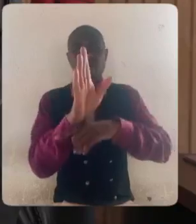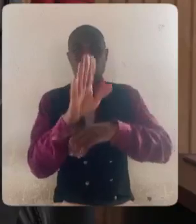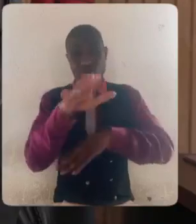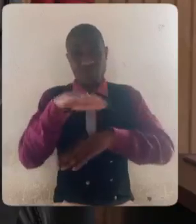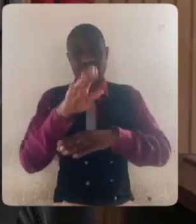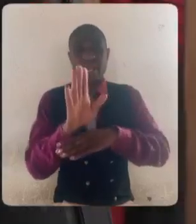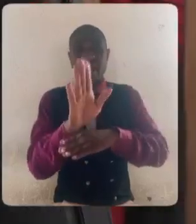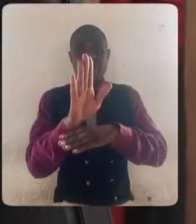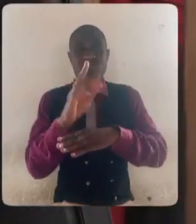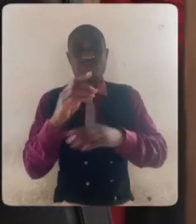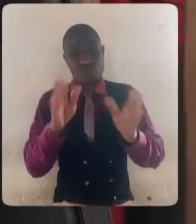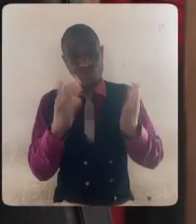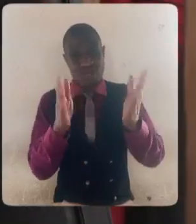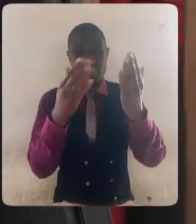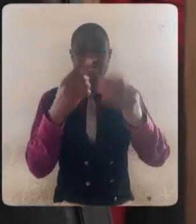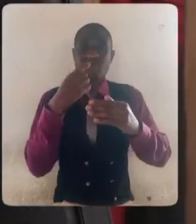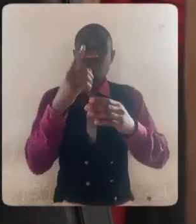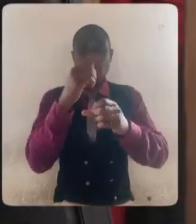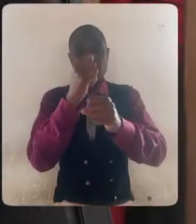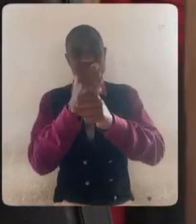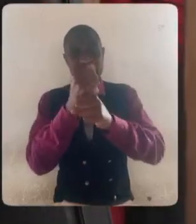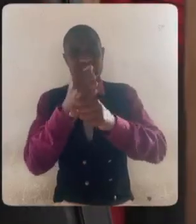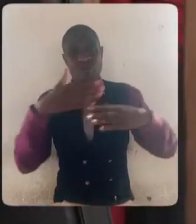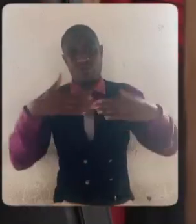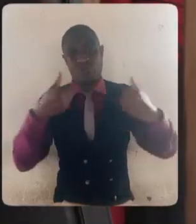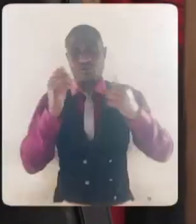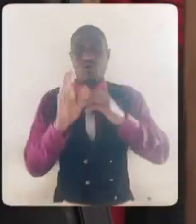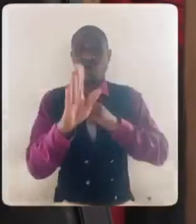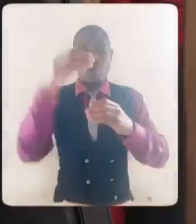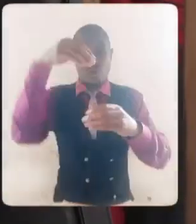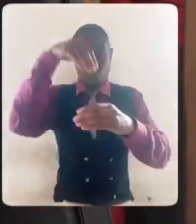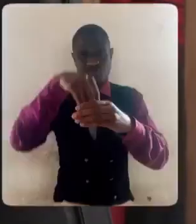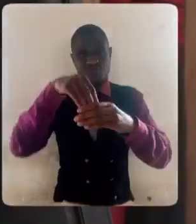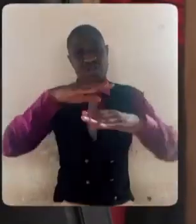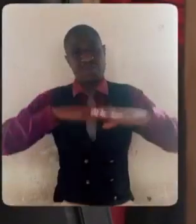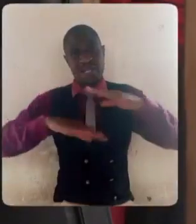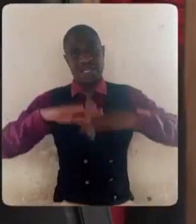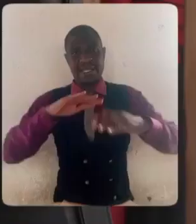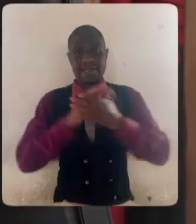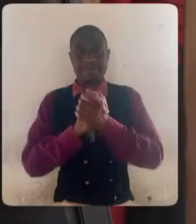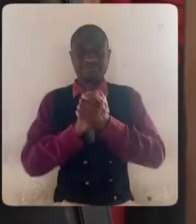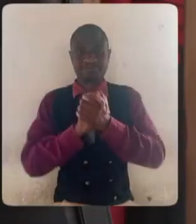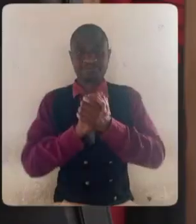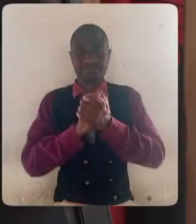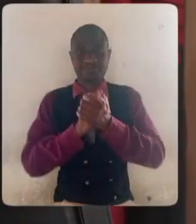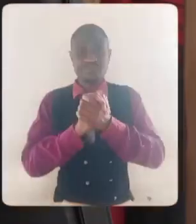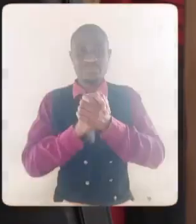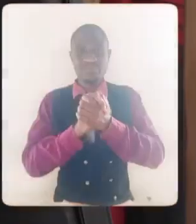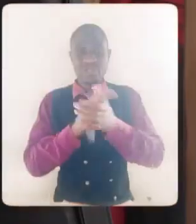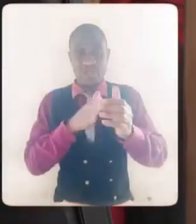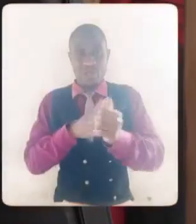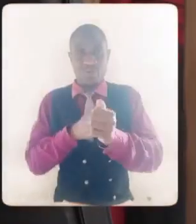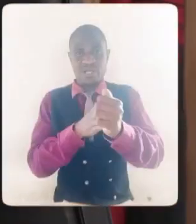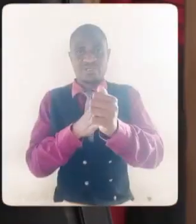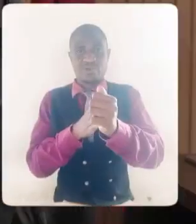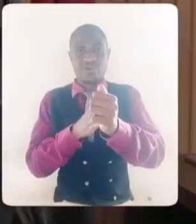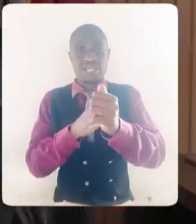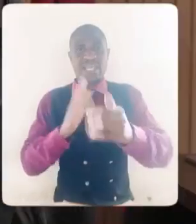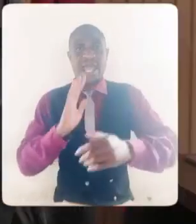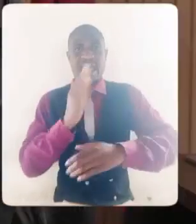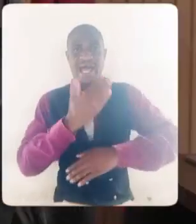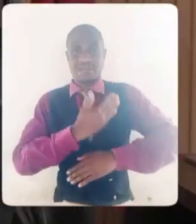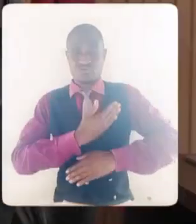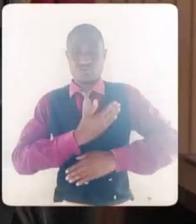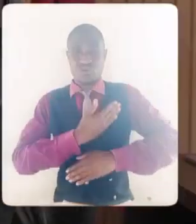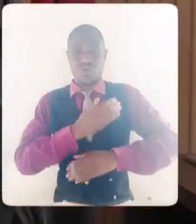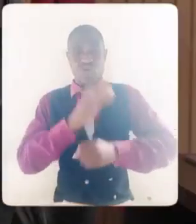is illegal. The media is reminded not to broadcast or publish any campaign message as stipulated by the laws.